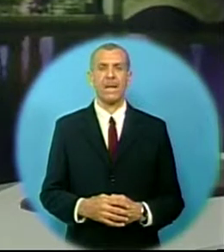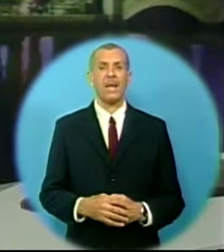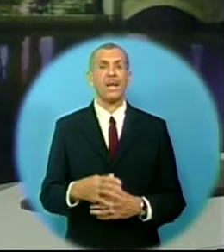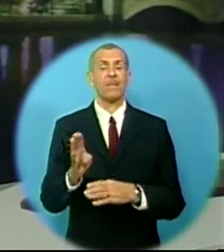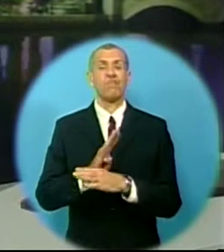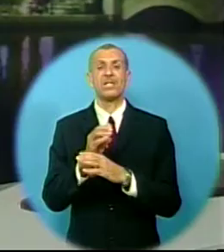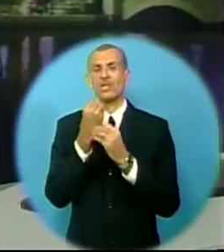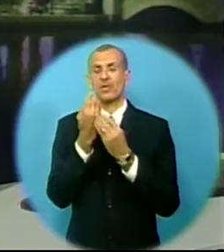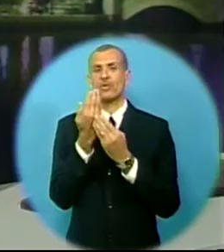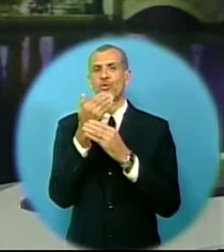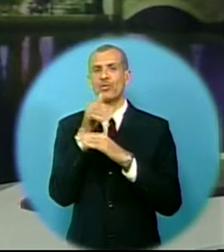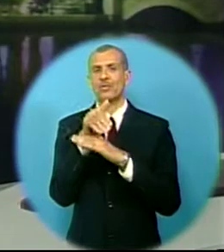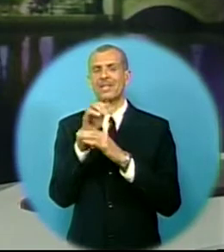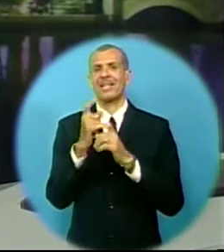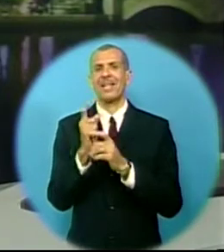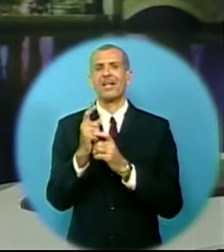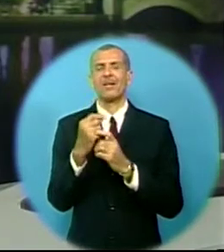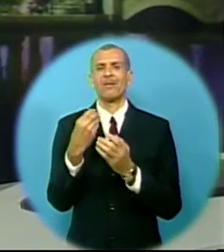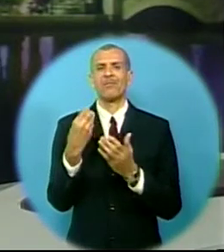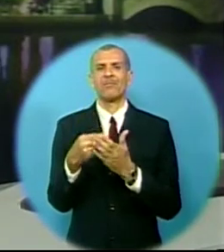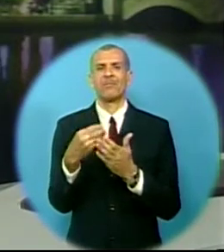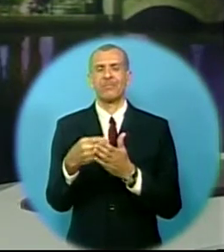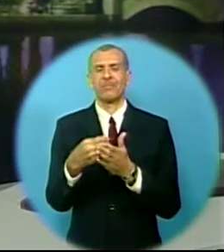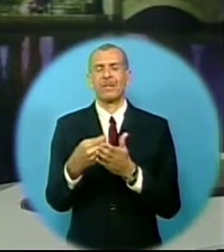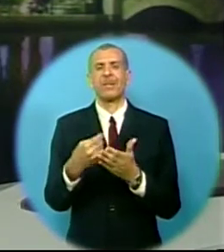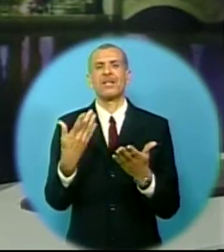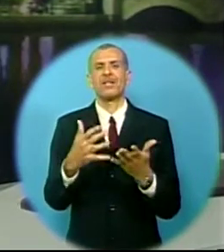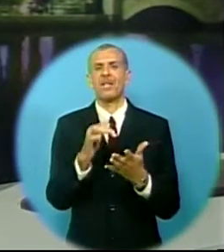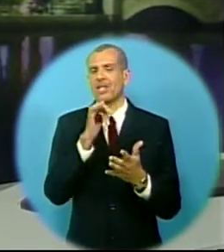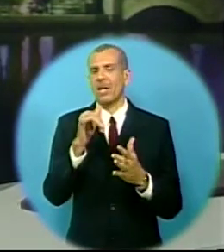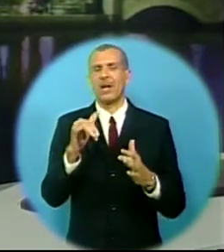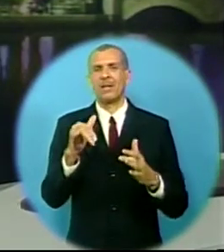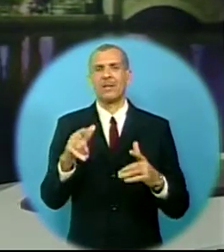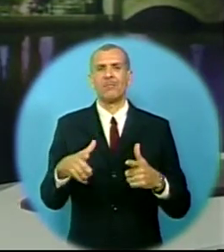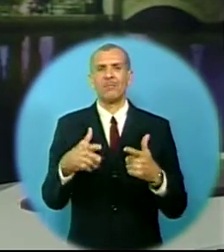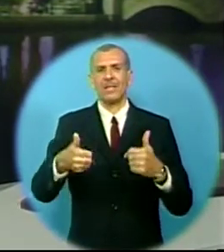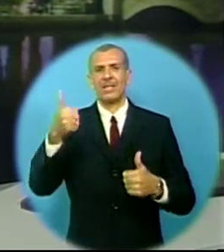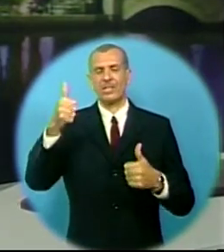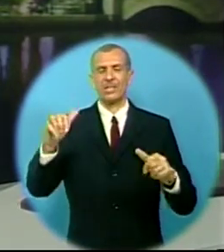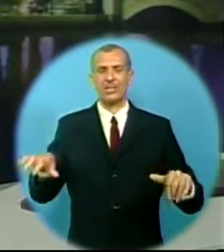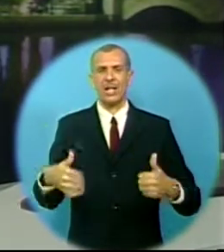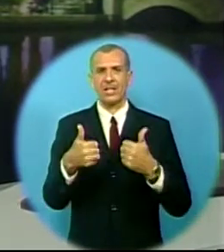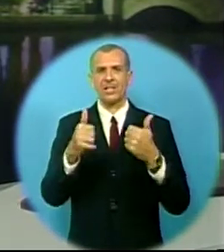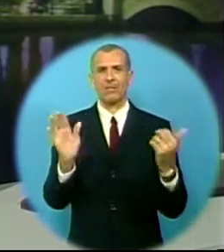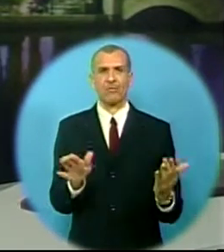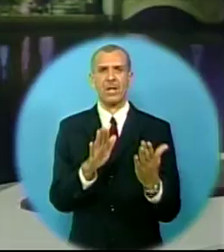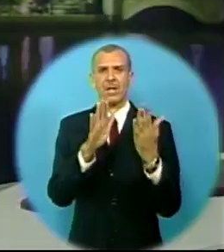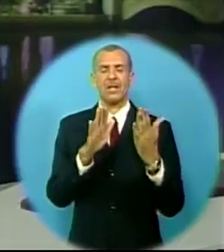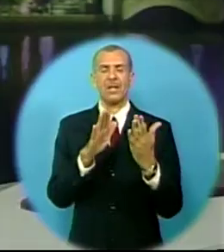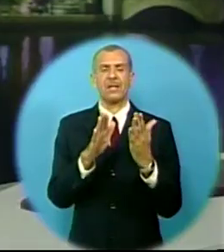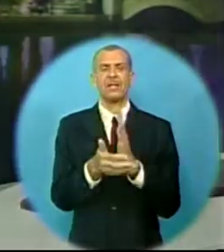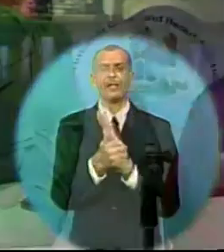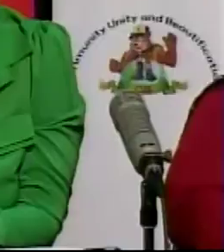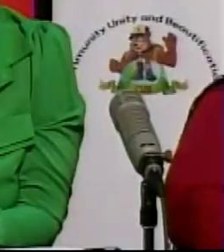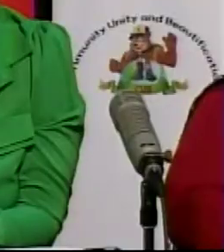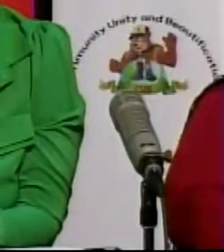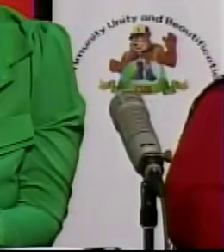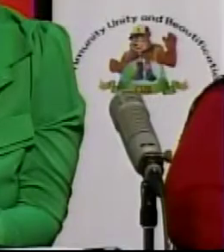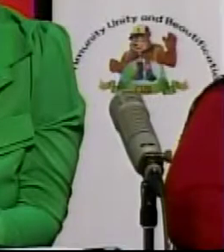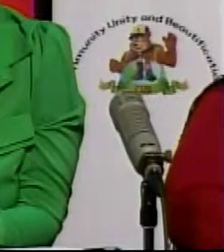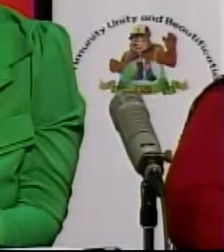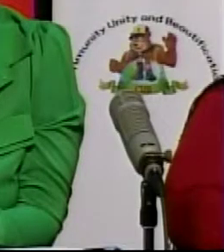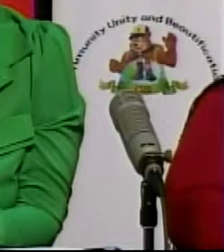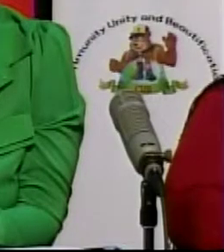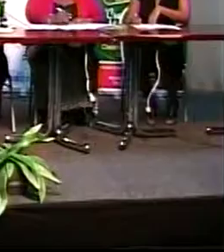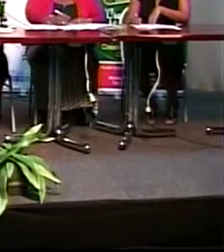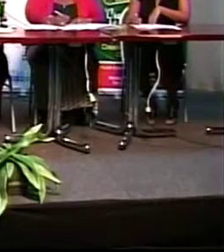In business tonight, accessing funding is no longer the biggest challenge facing entrepreneurs. This revelation at a media